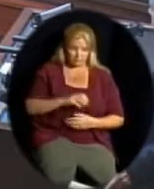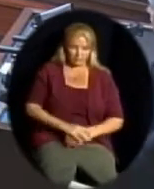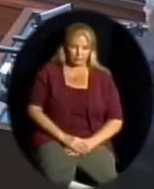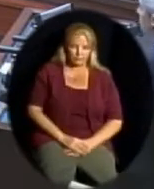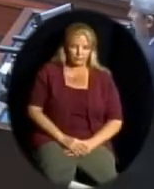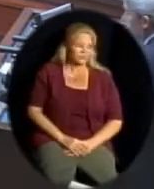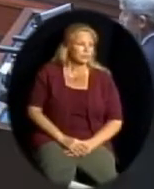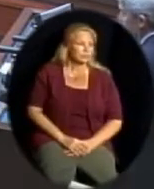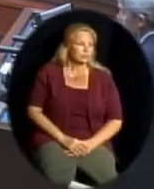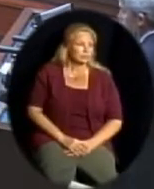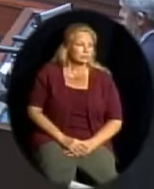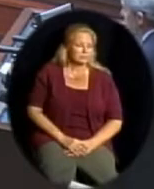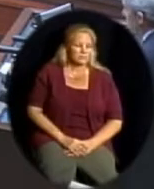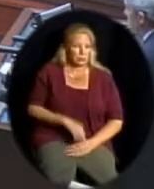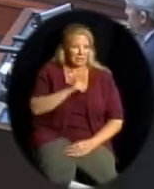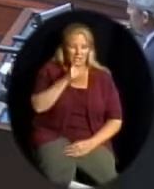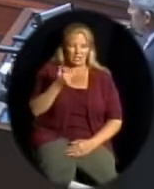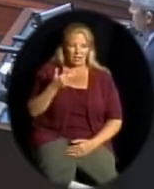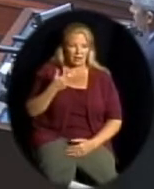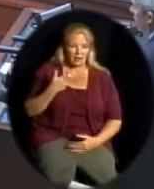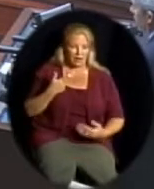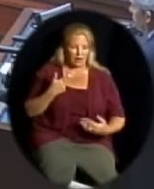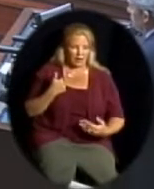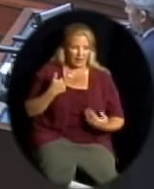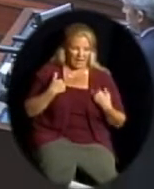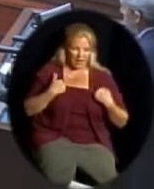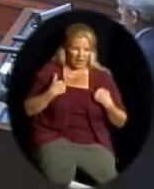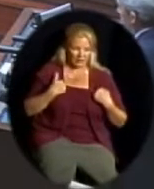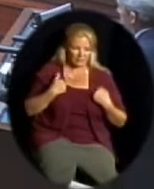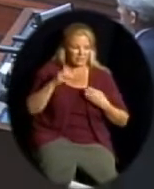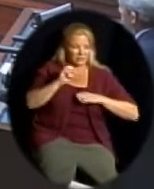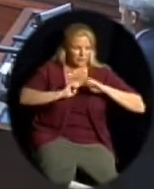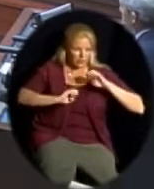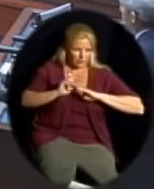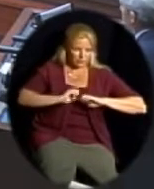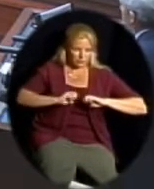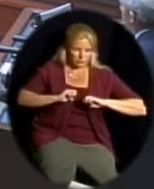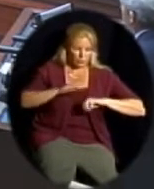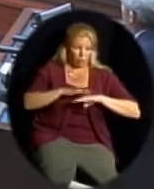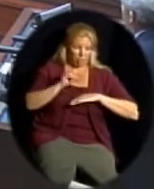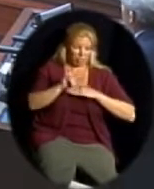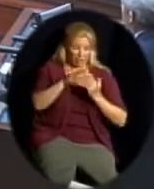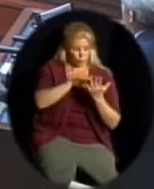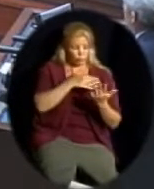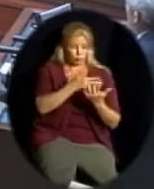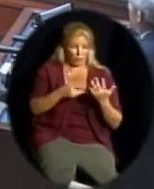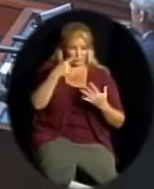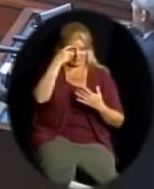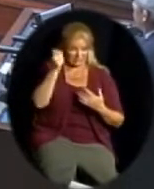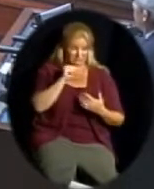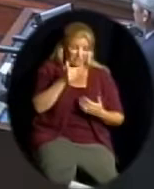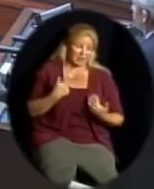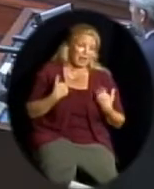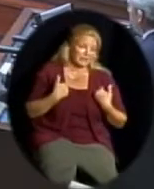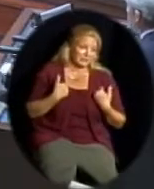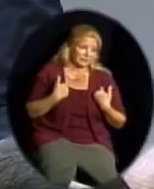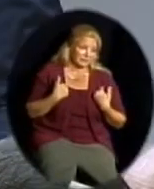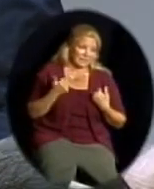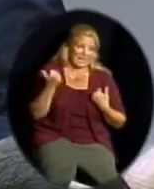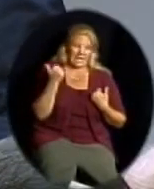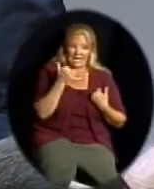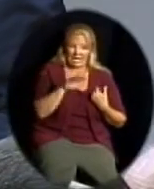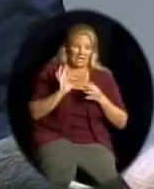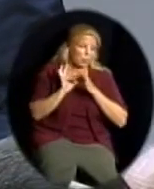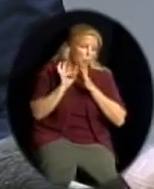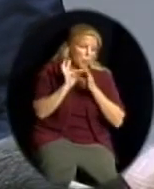There was not any valuation for assessed valuation on this particular graph because it doesn't have any relevance